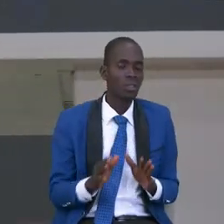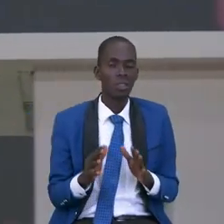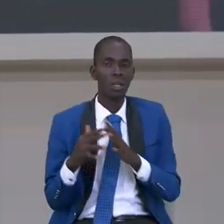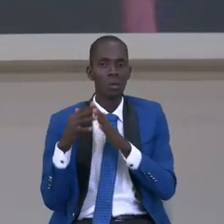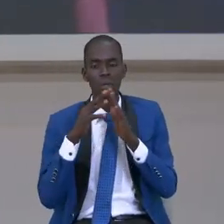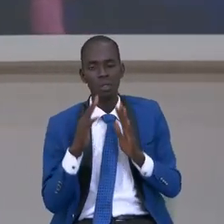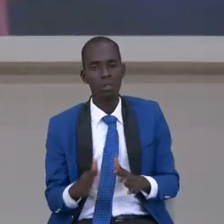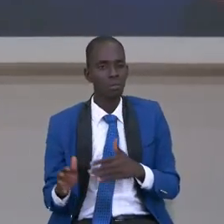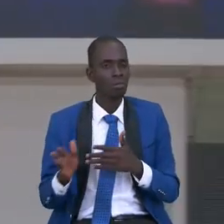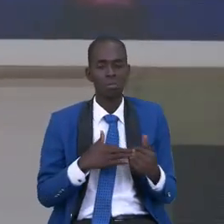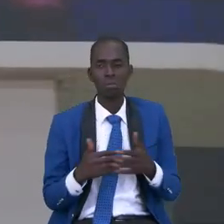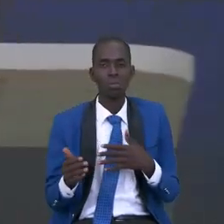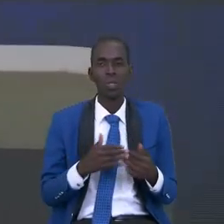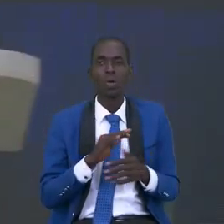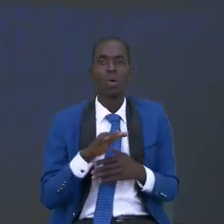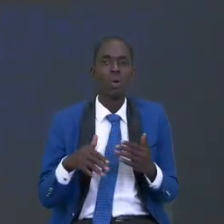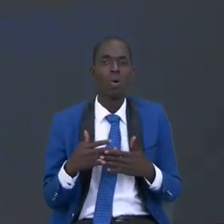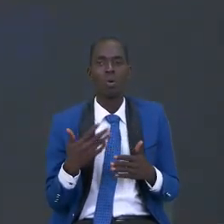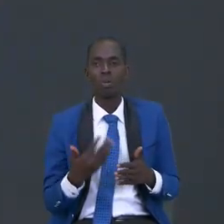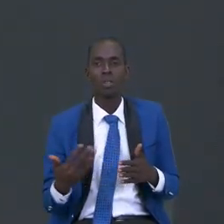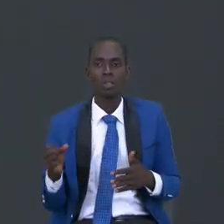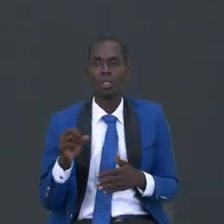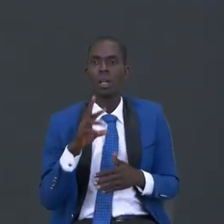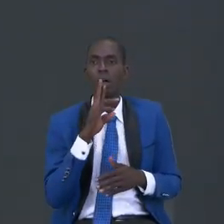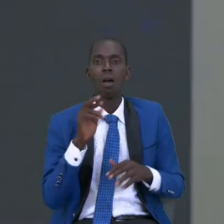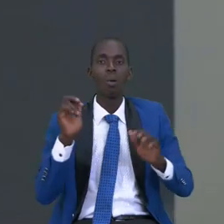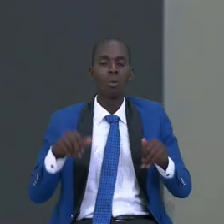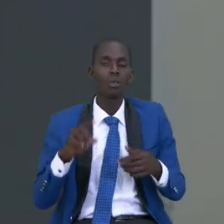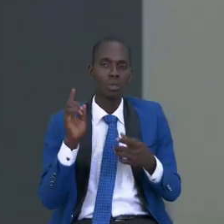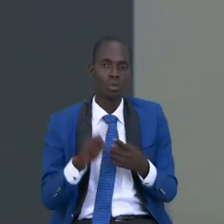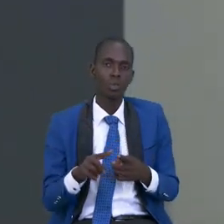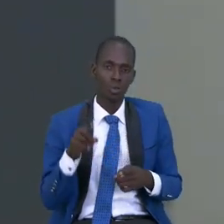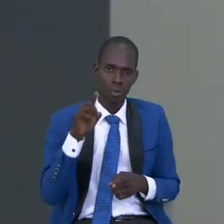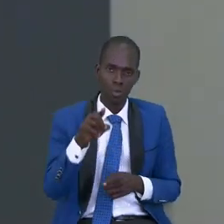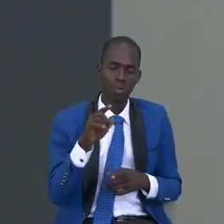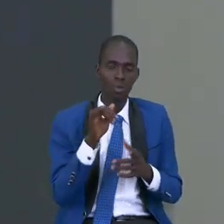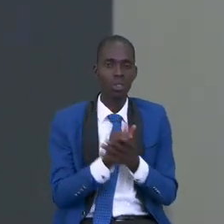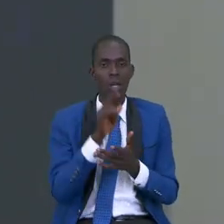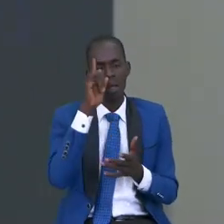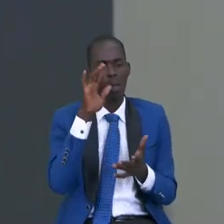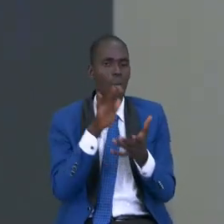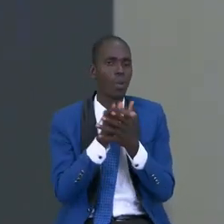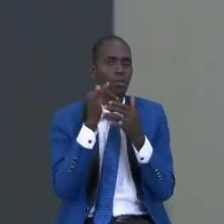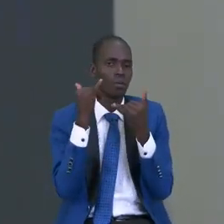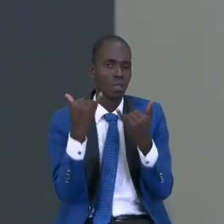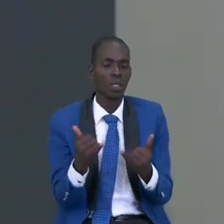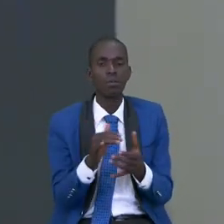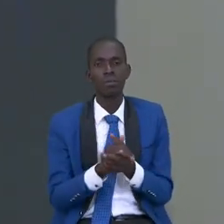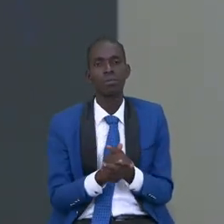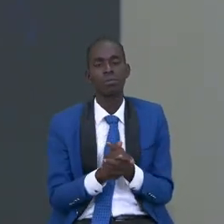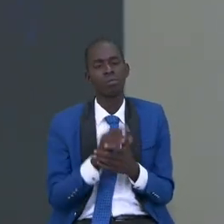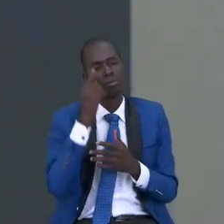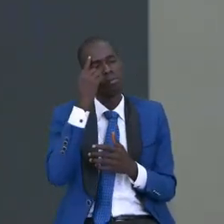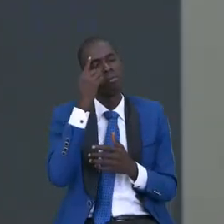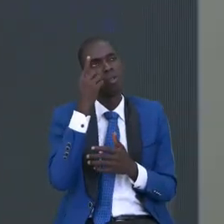are possible to him that believers. Now, what do I do